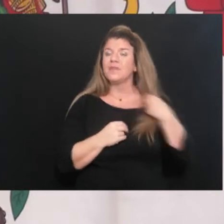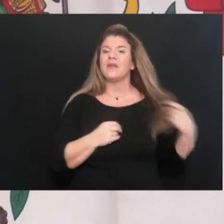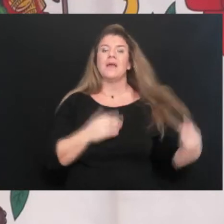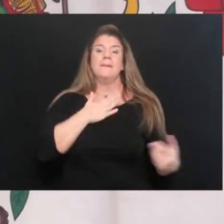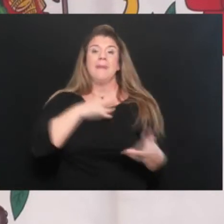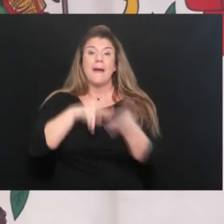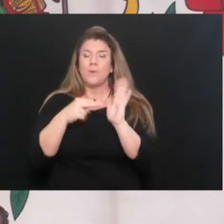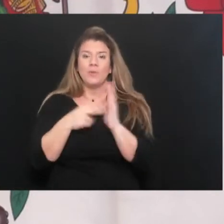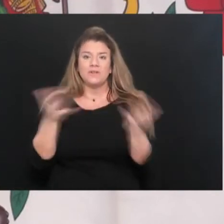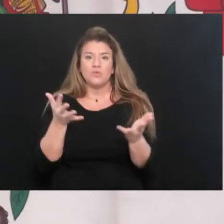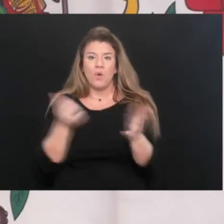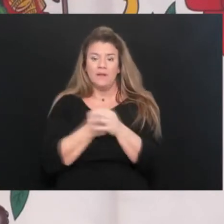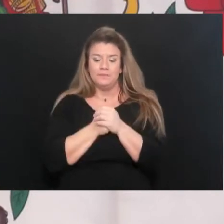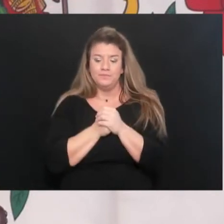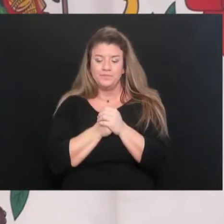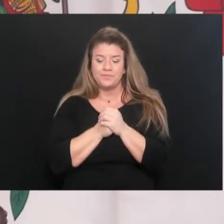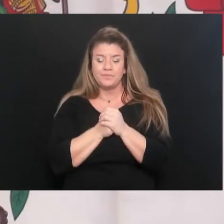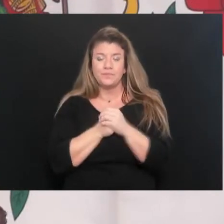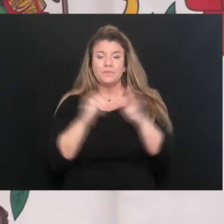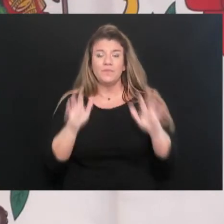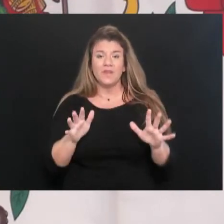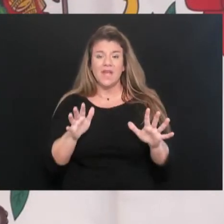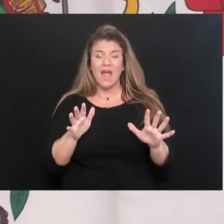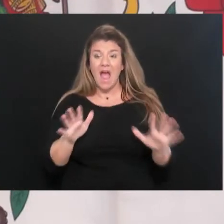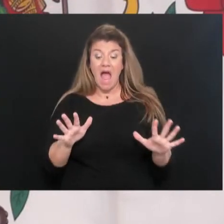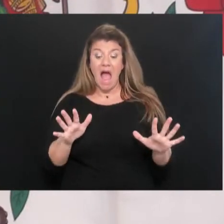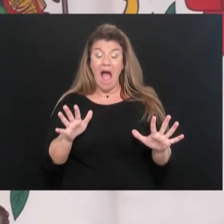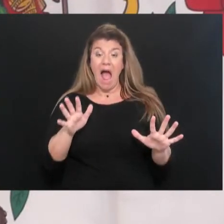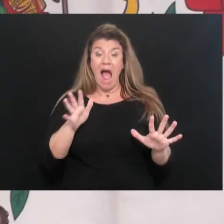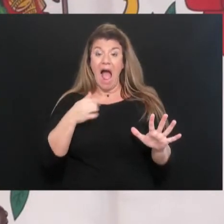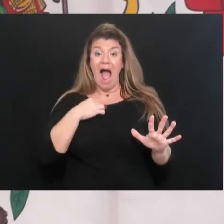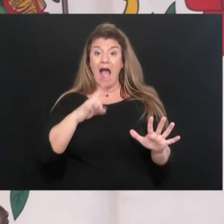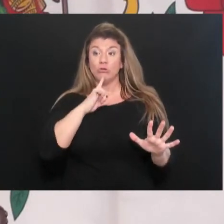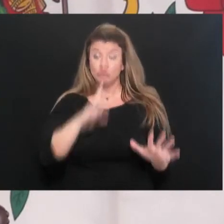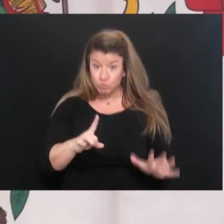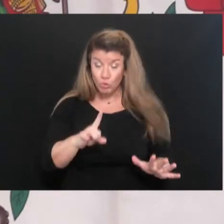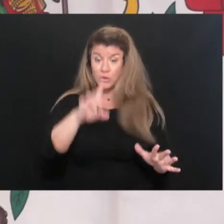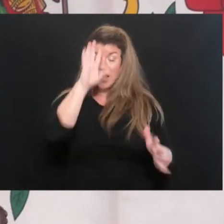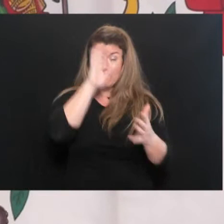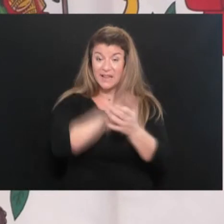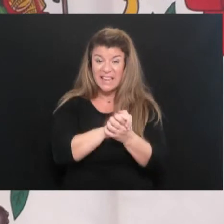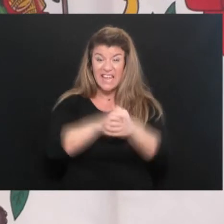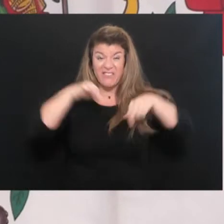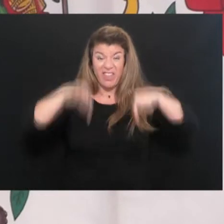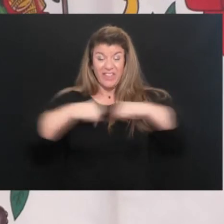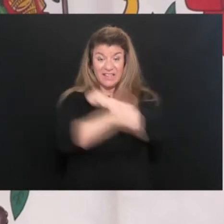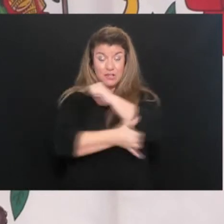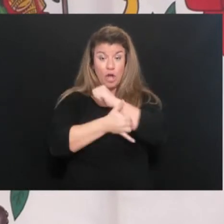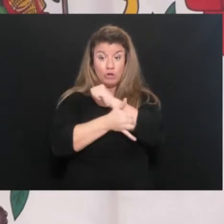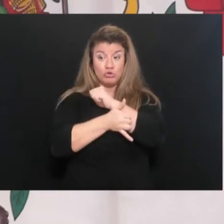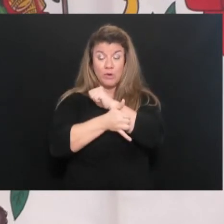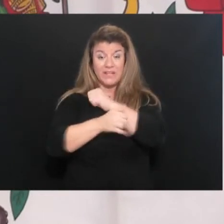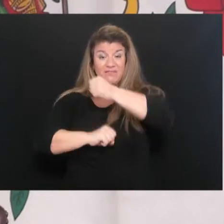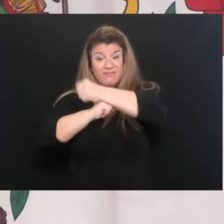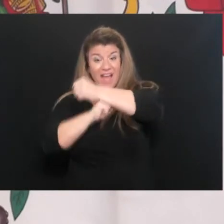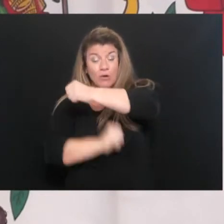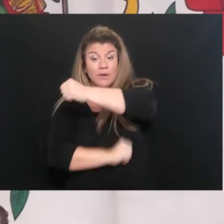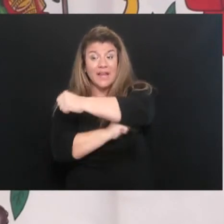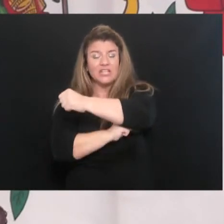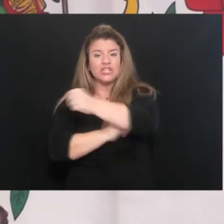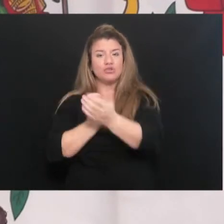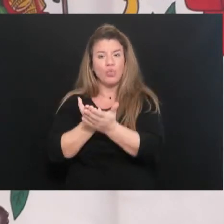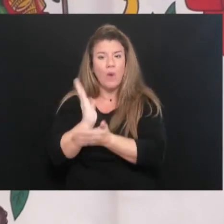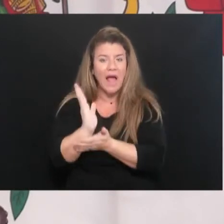here. I absolutely firmly believe that this country is founded upon our rights